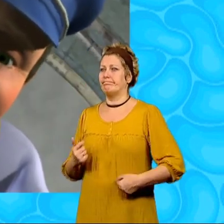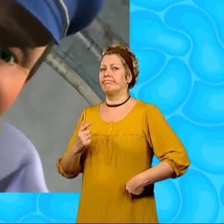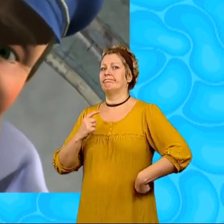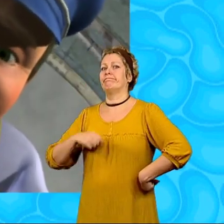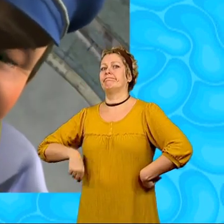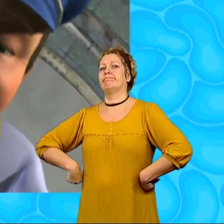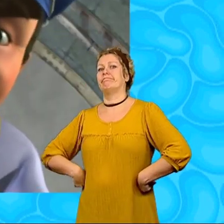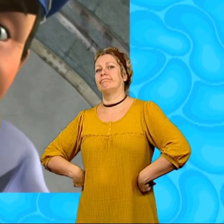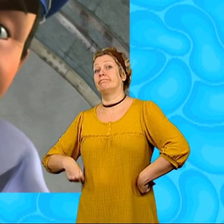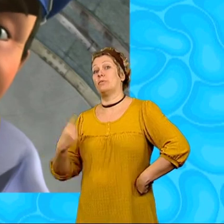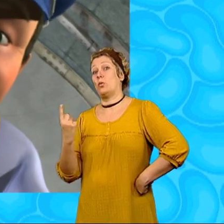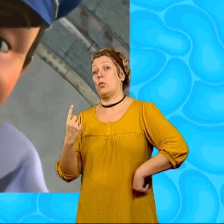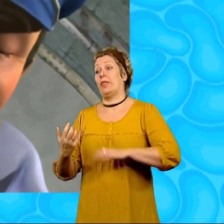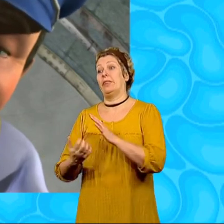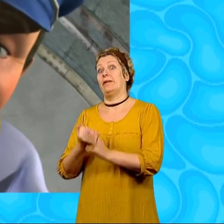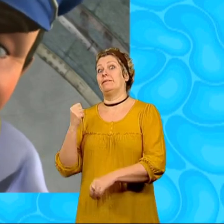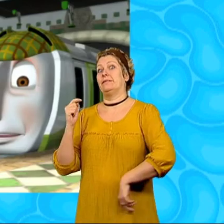found our underground thief.